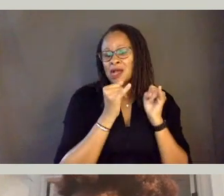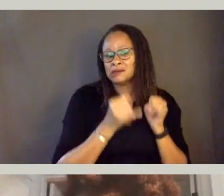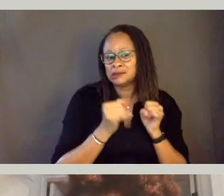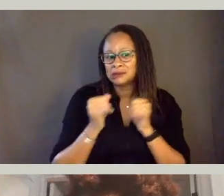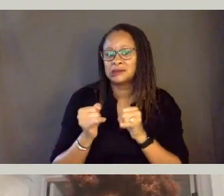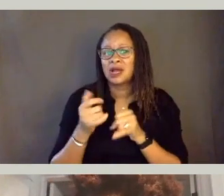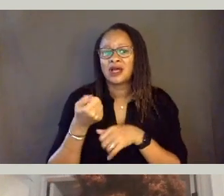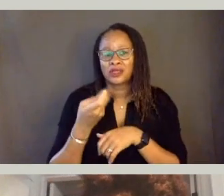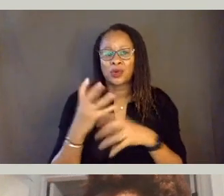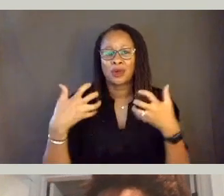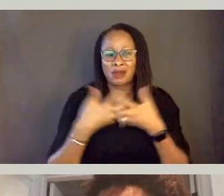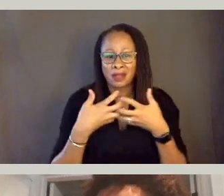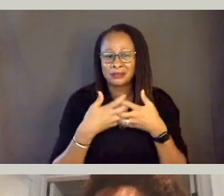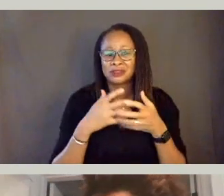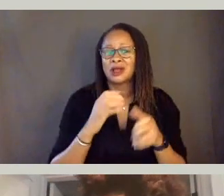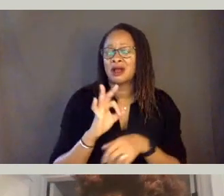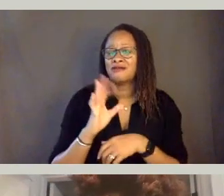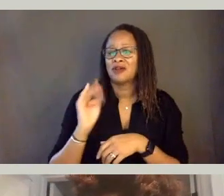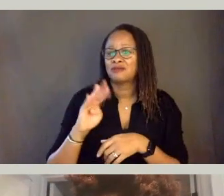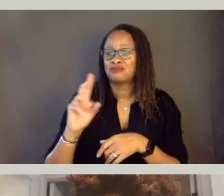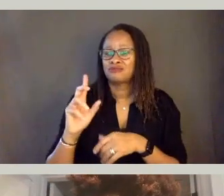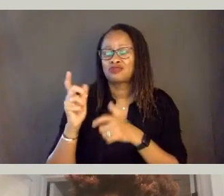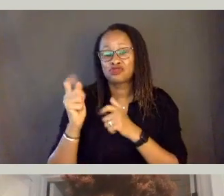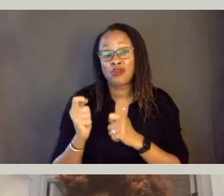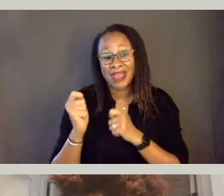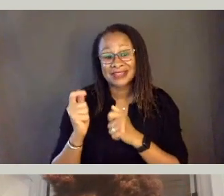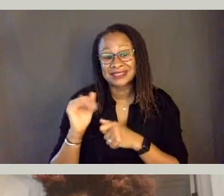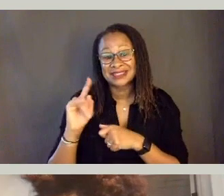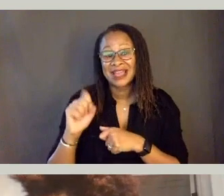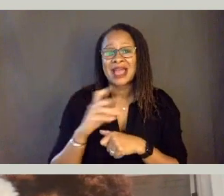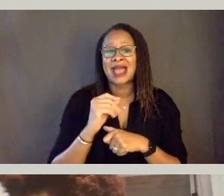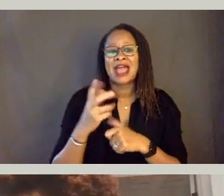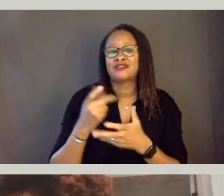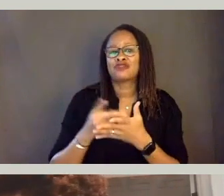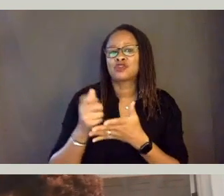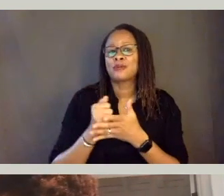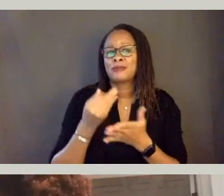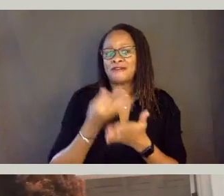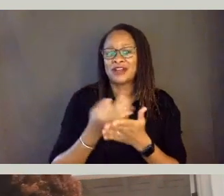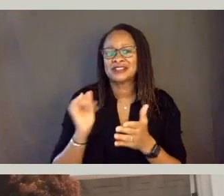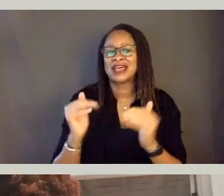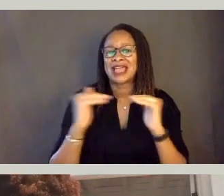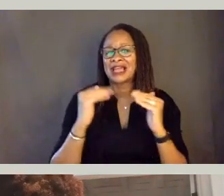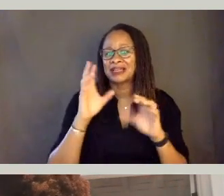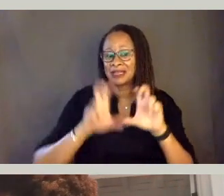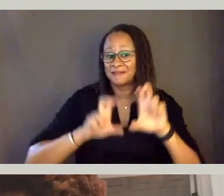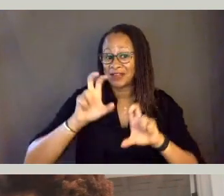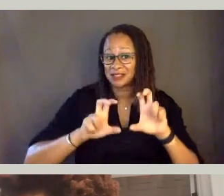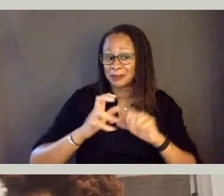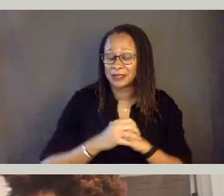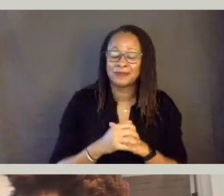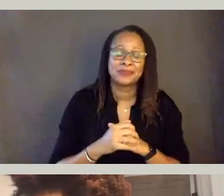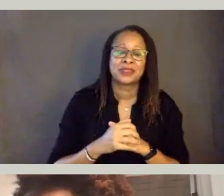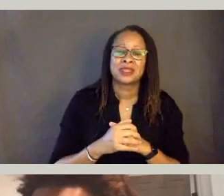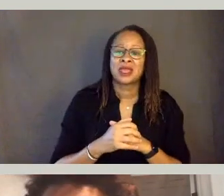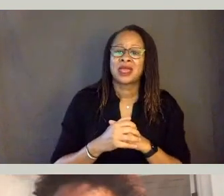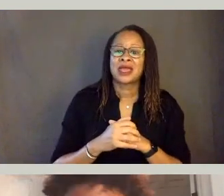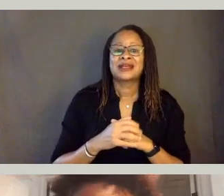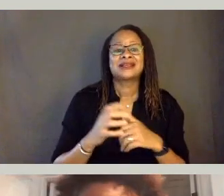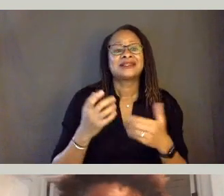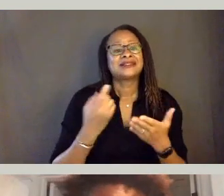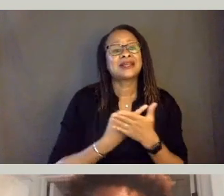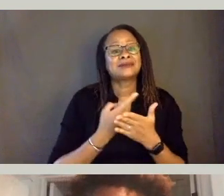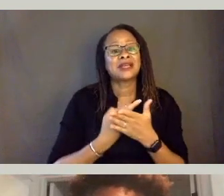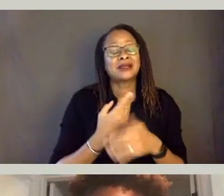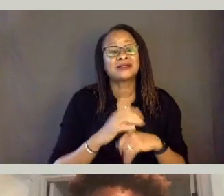through a combination of grants and recoupable funds like equity investment. At the same time, there's a tension in